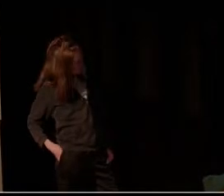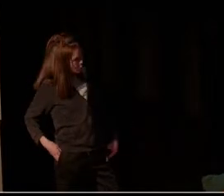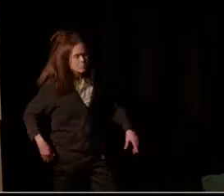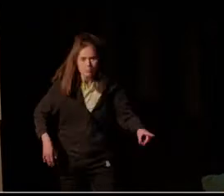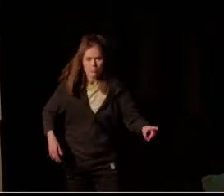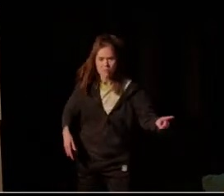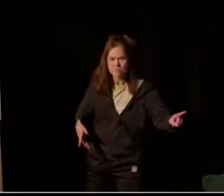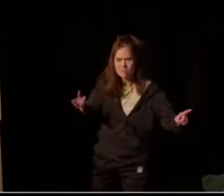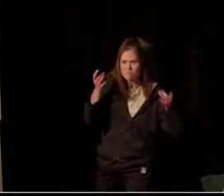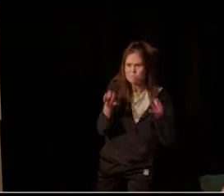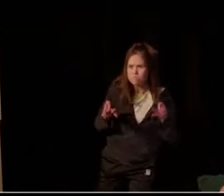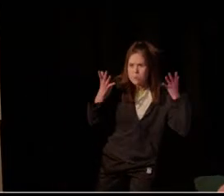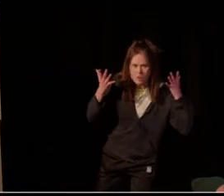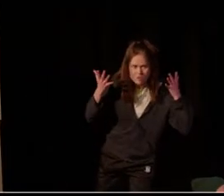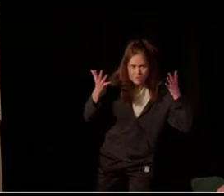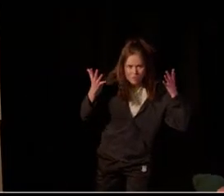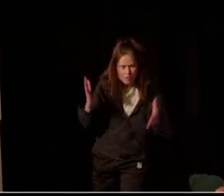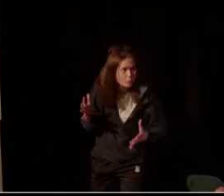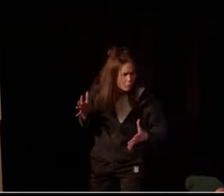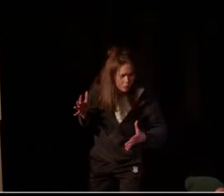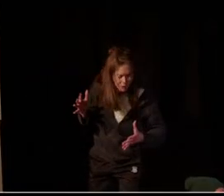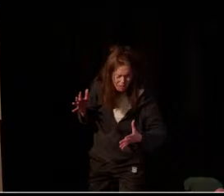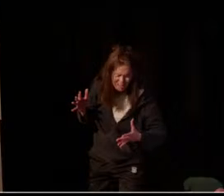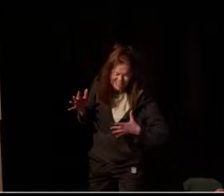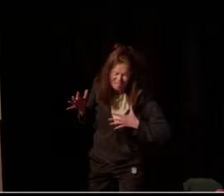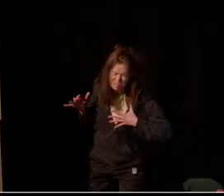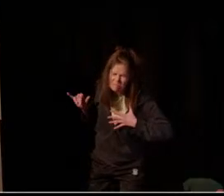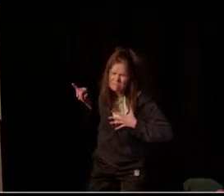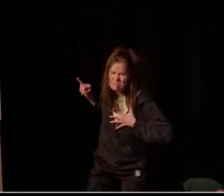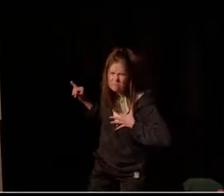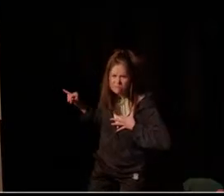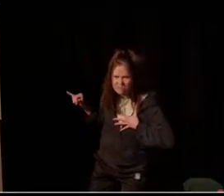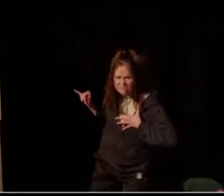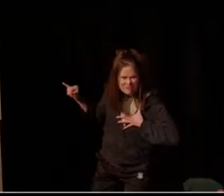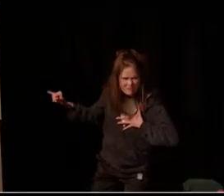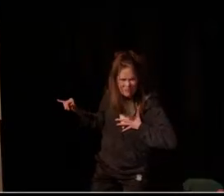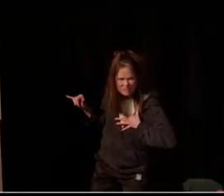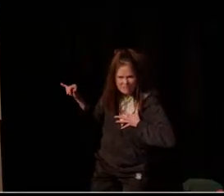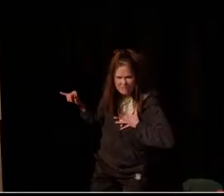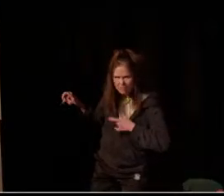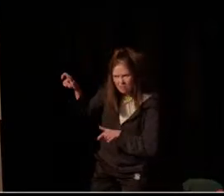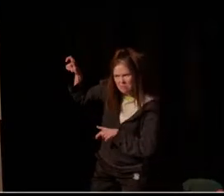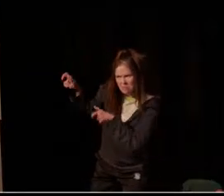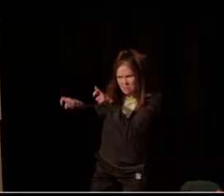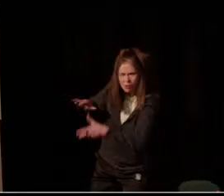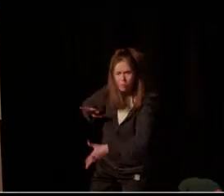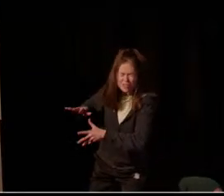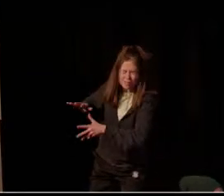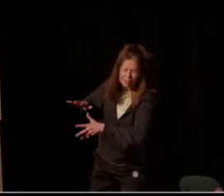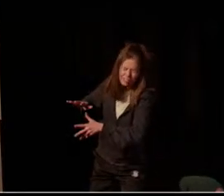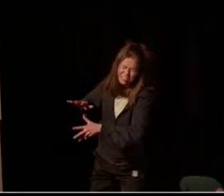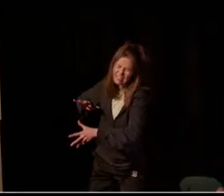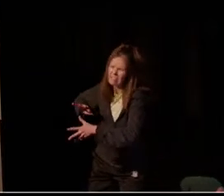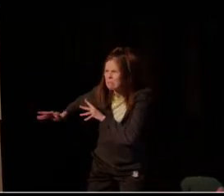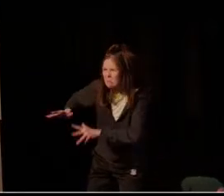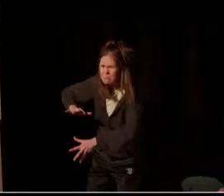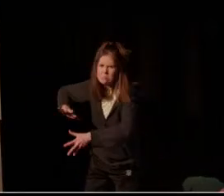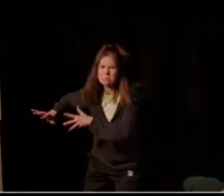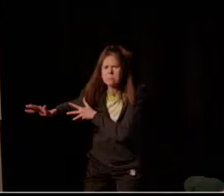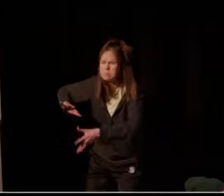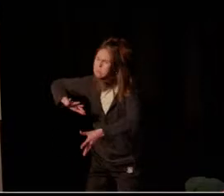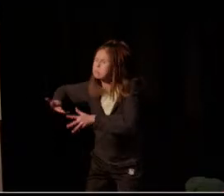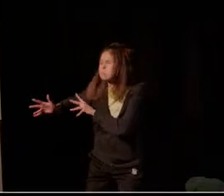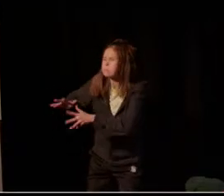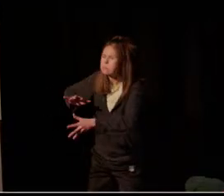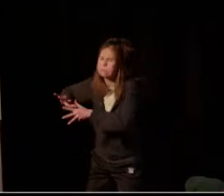Hot! Hot! To mingle friendship far as mingling buds. I have a